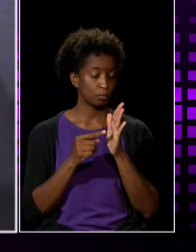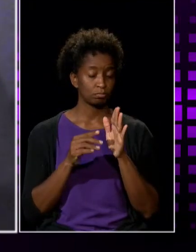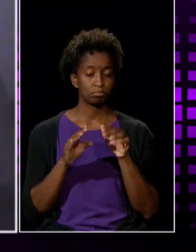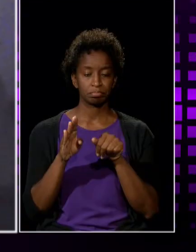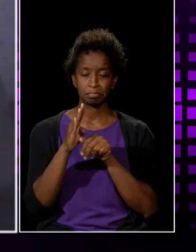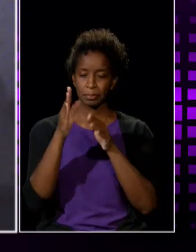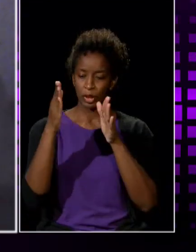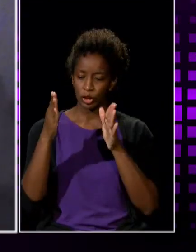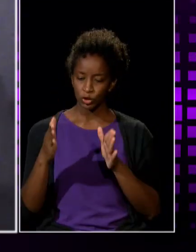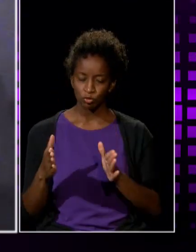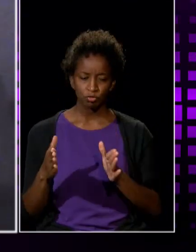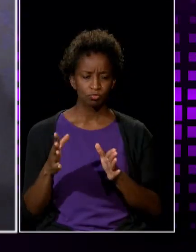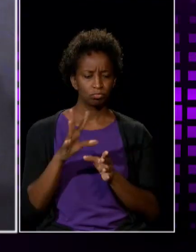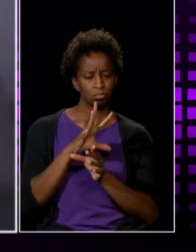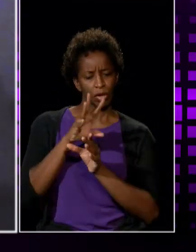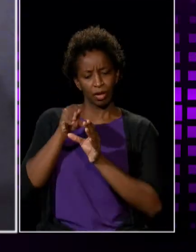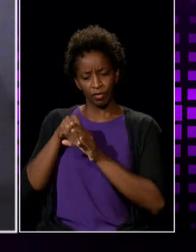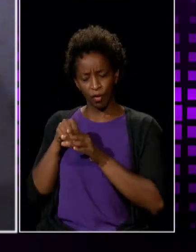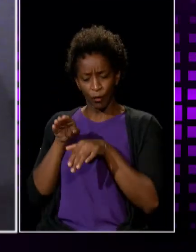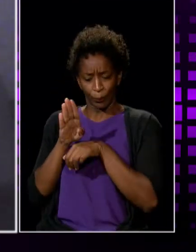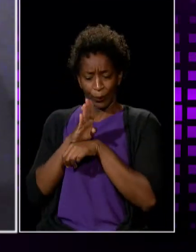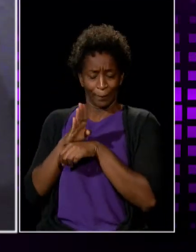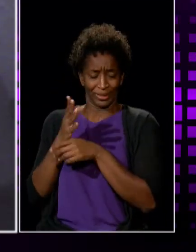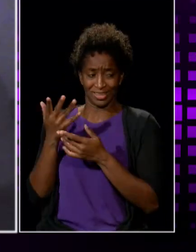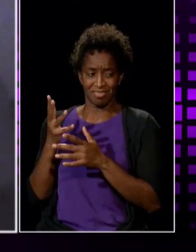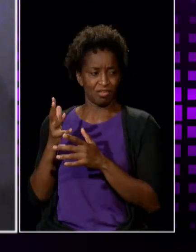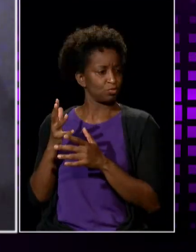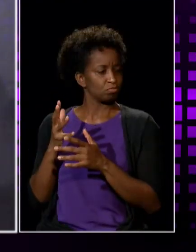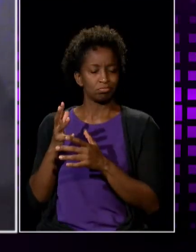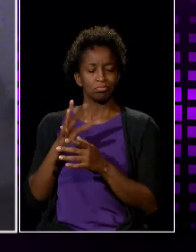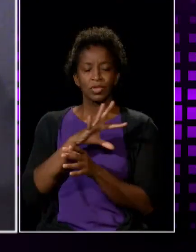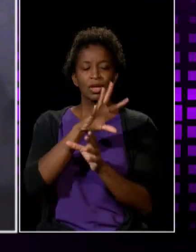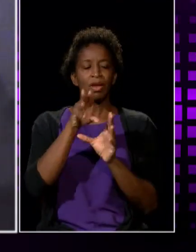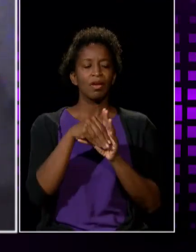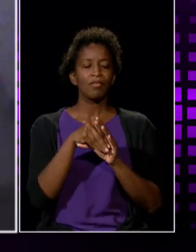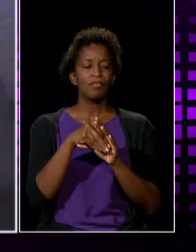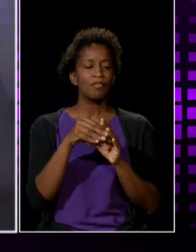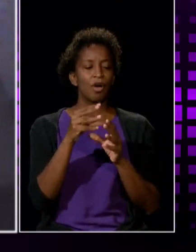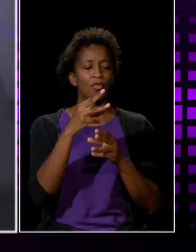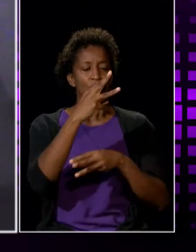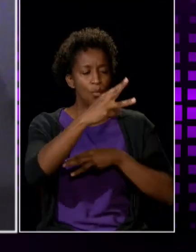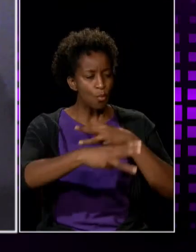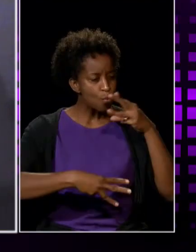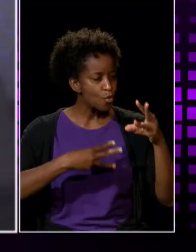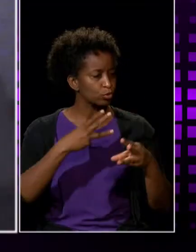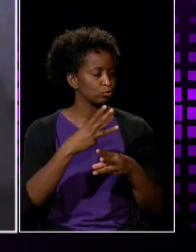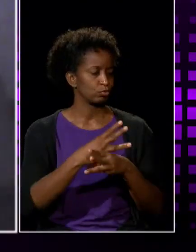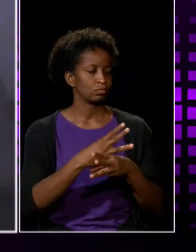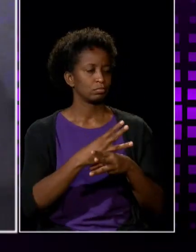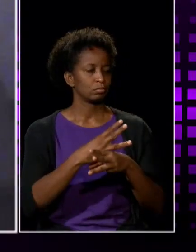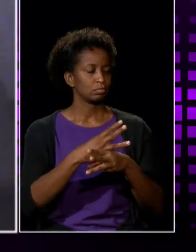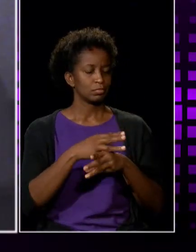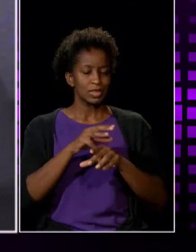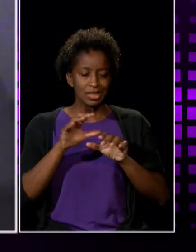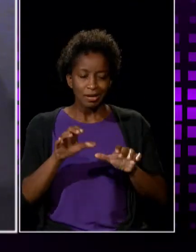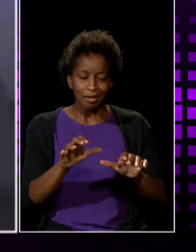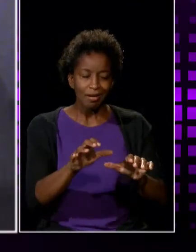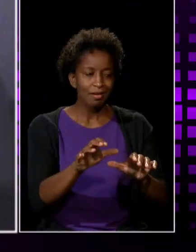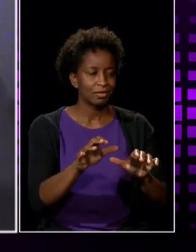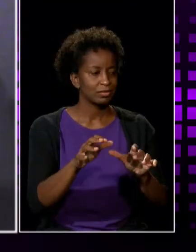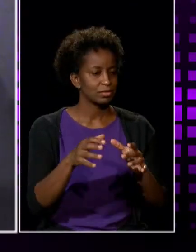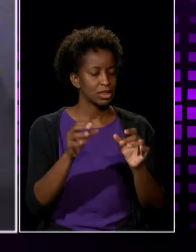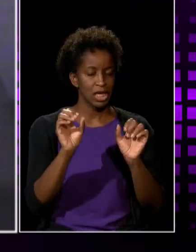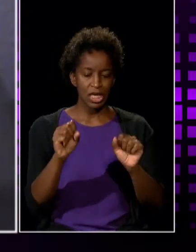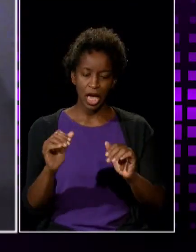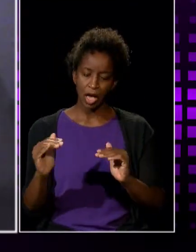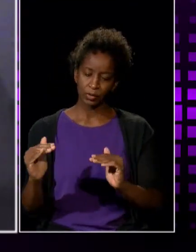So not only Barbadians, but young Barbadians can be global citizens, and they can achieve accomplishments such